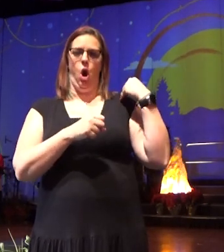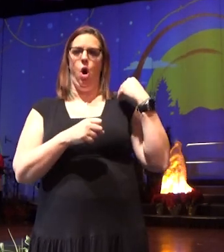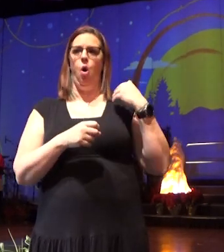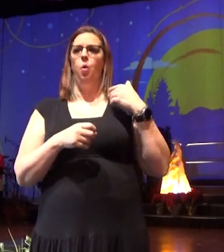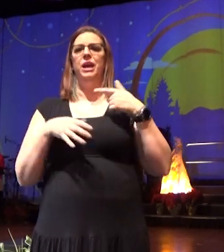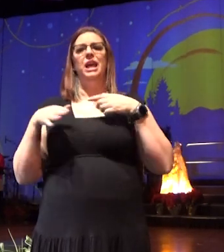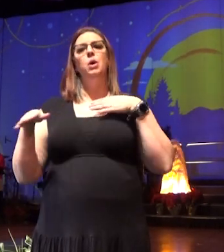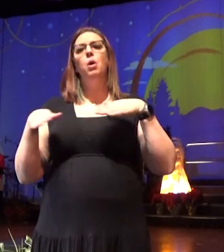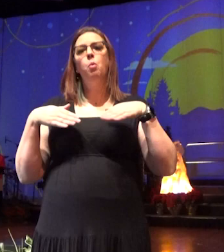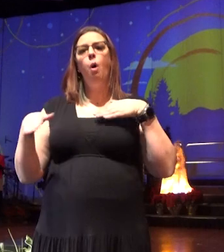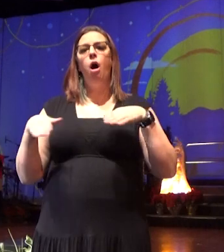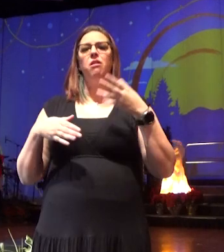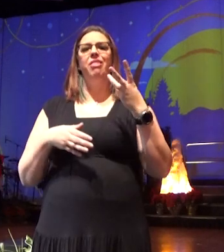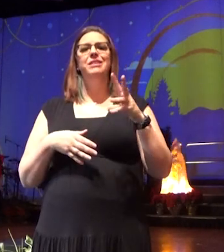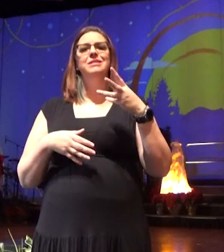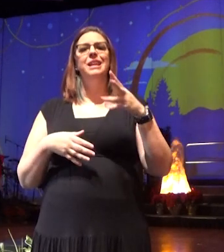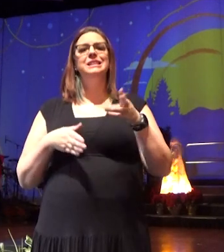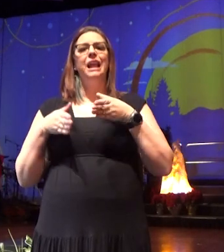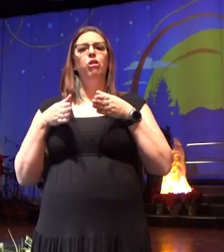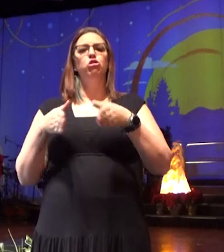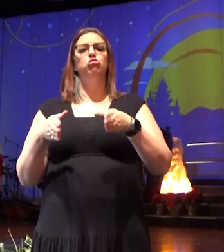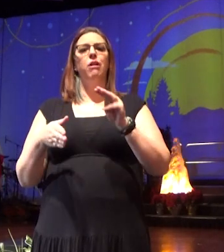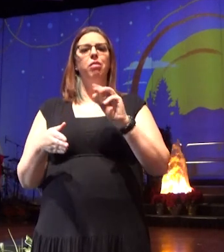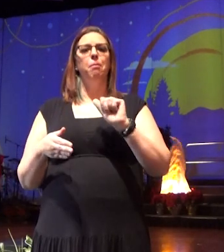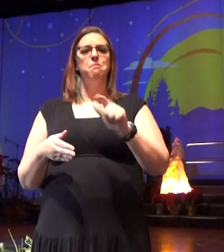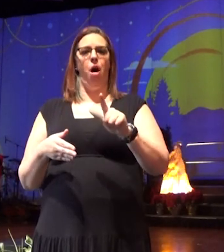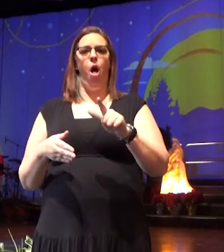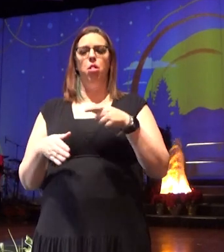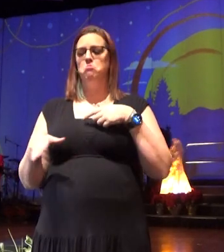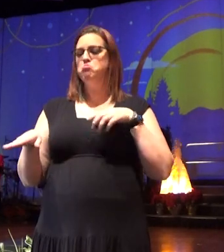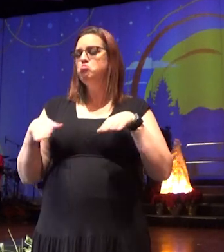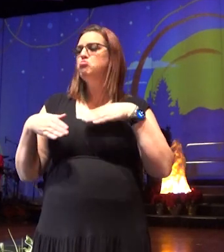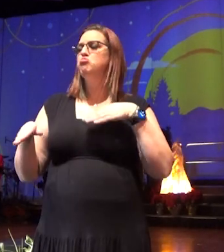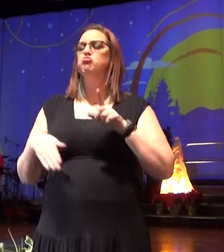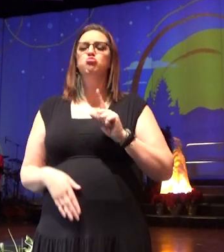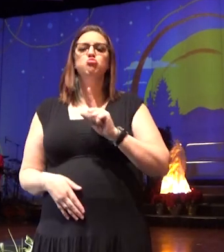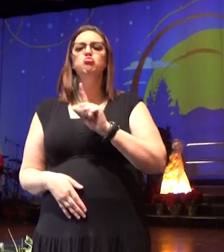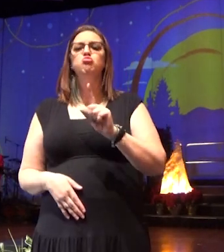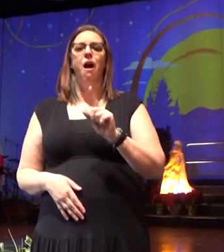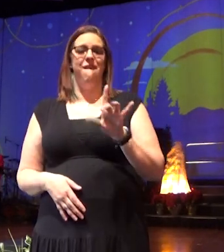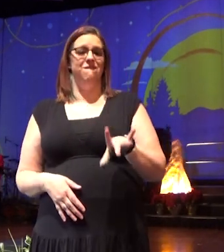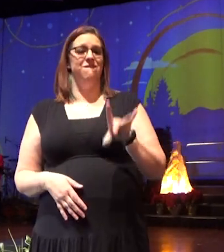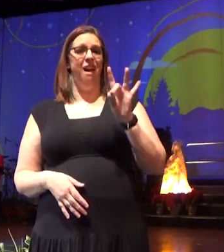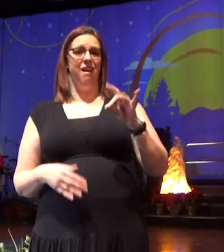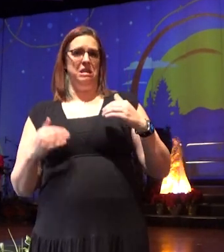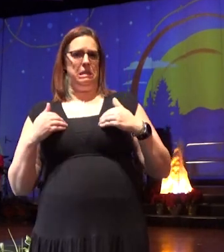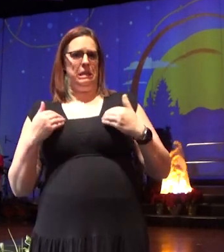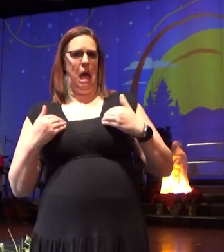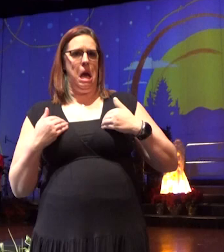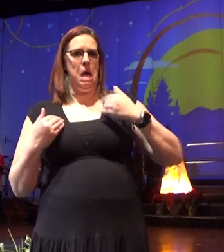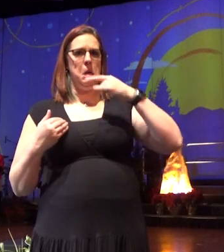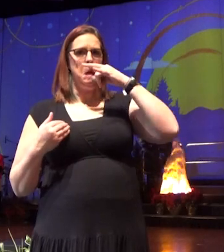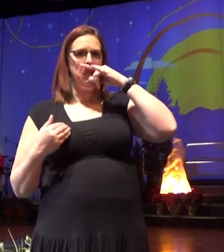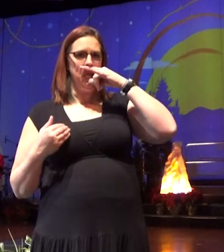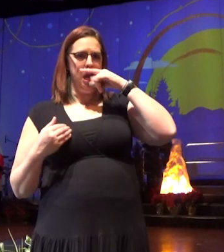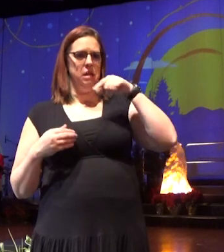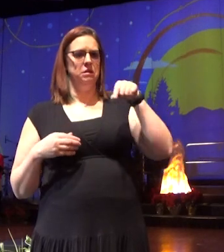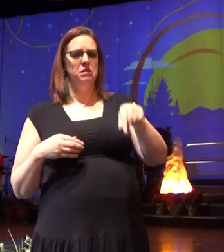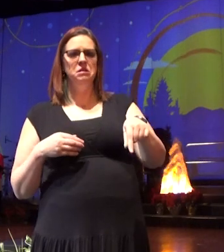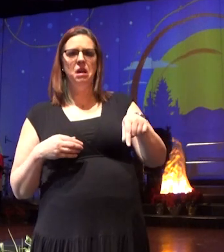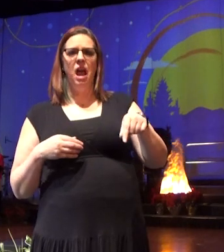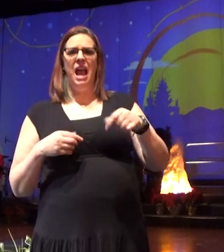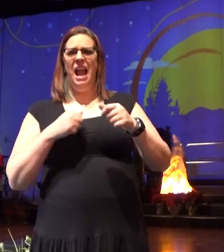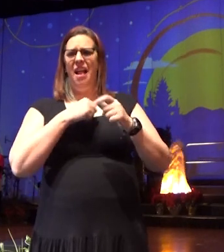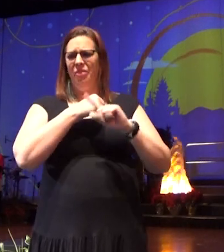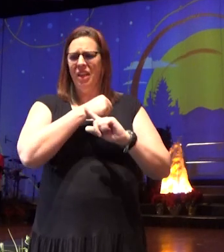the 16th Street Mall, and he would find young kids in dumpsters wanting to end their